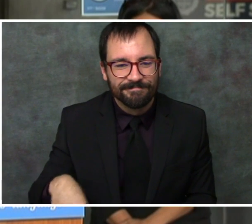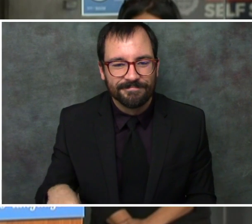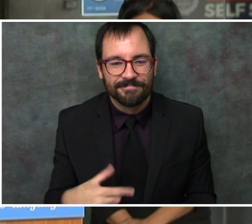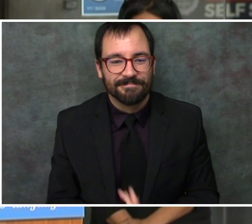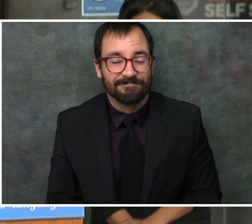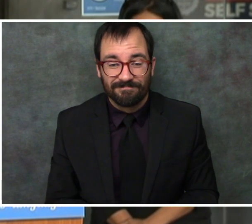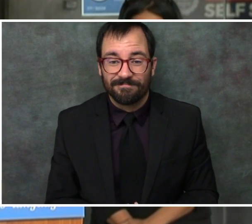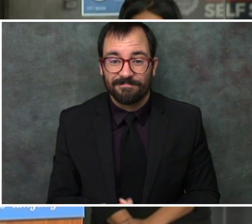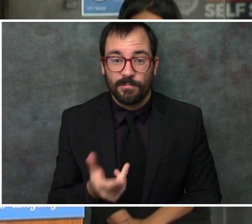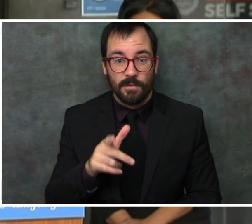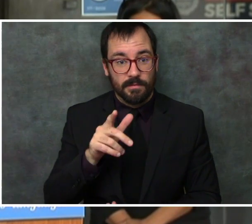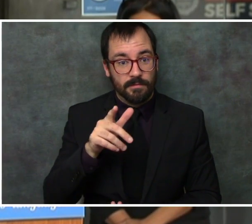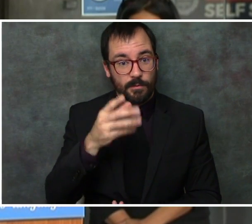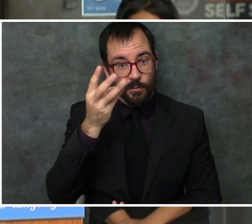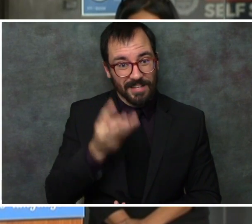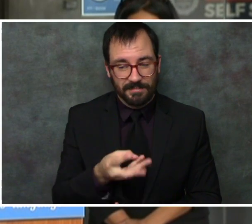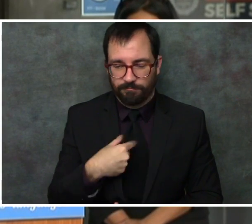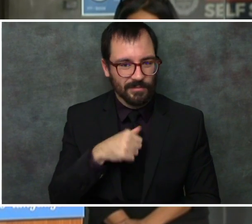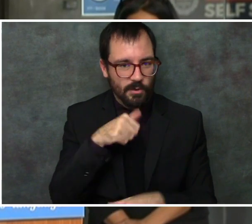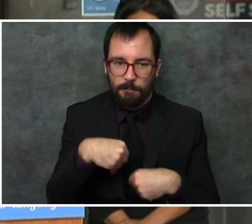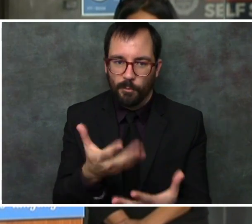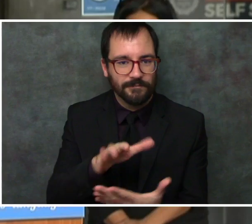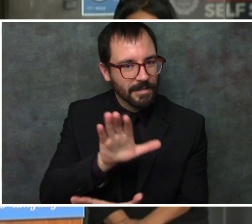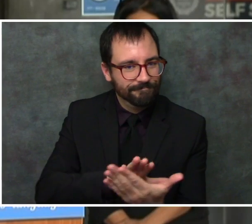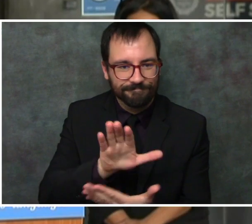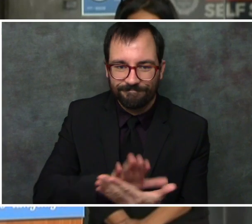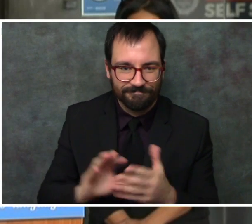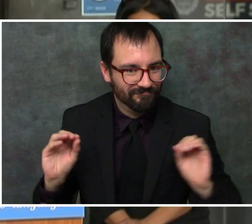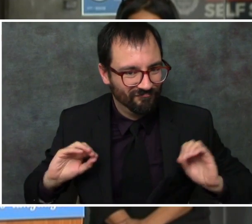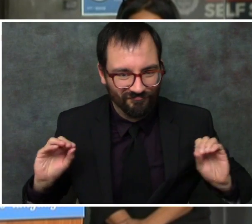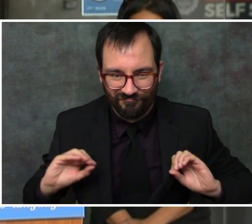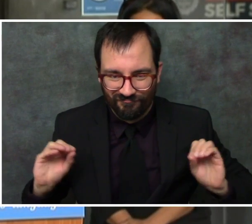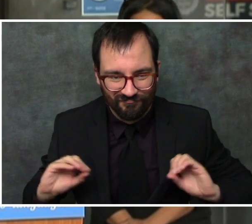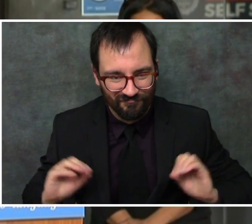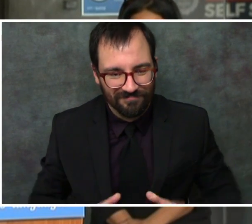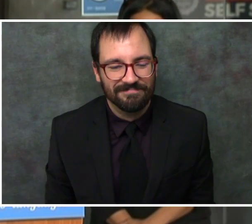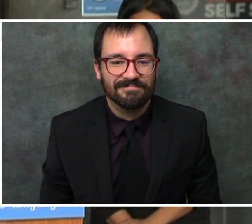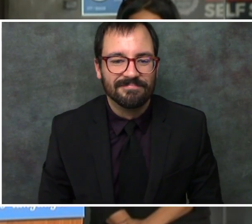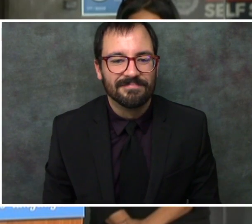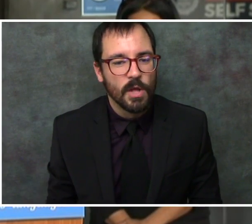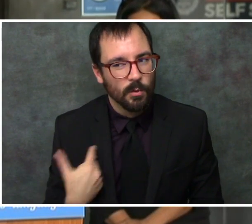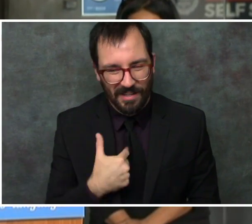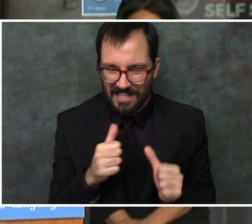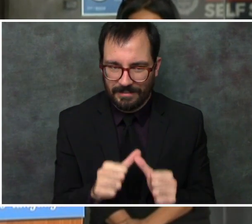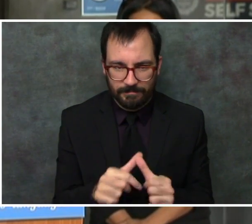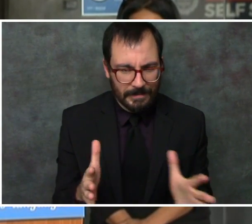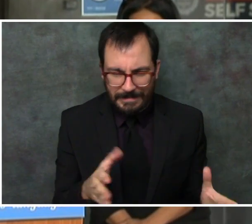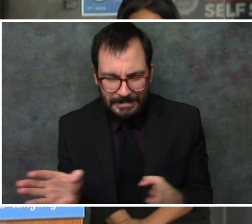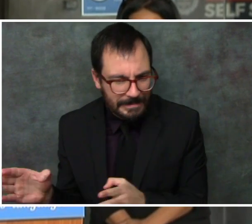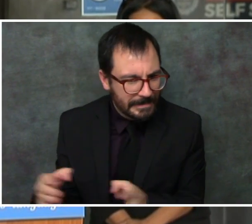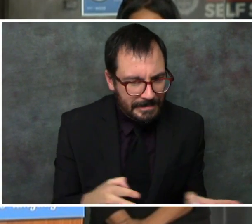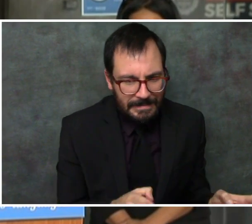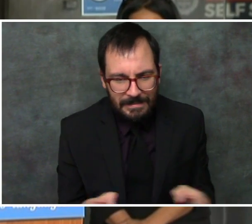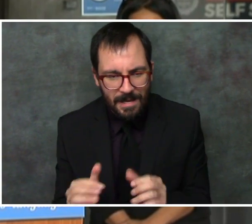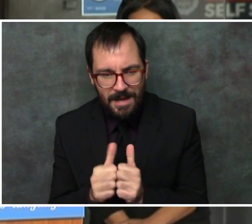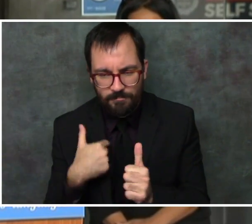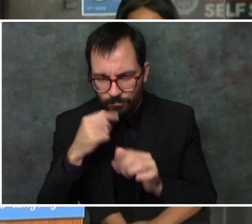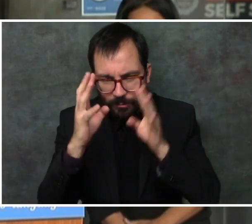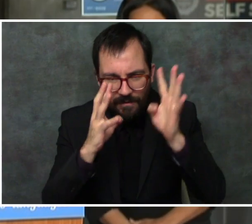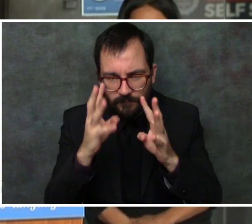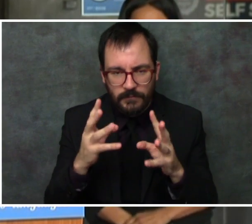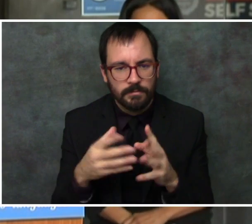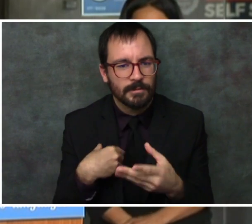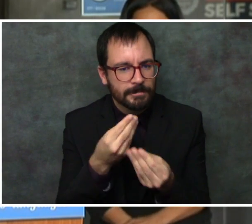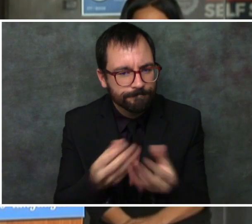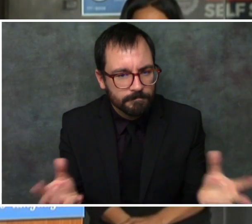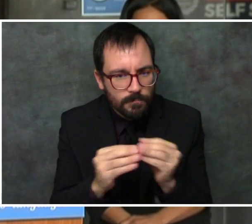I think we just need to continue to pivot and be creative. We're learning more information as far as safety rates and other things